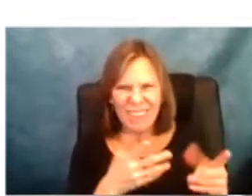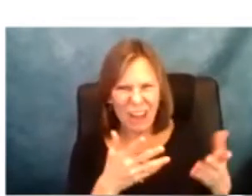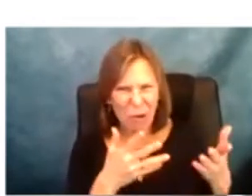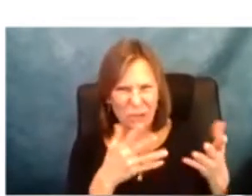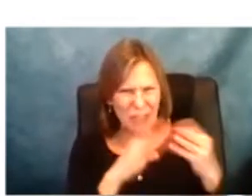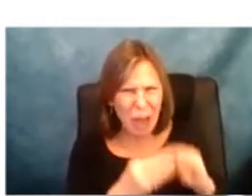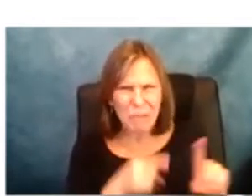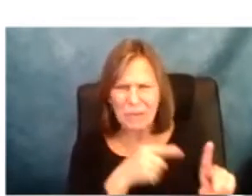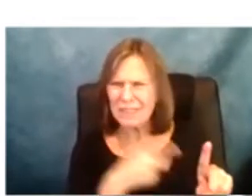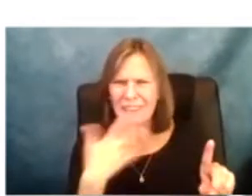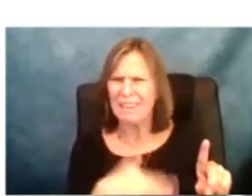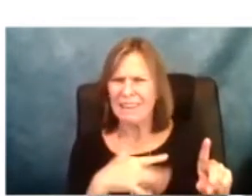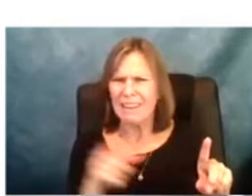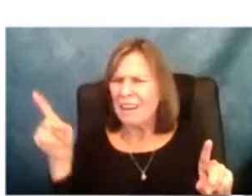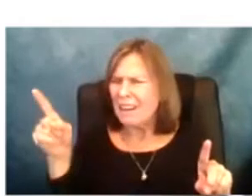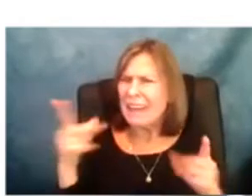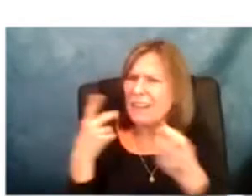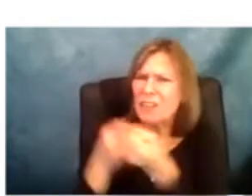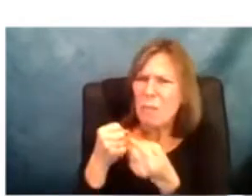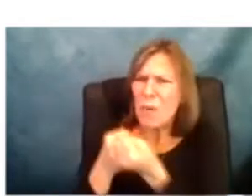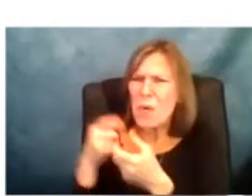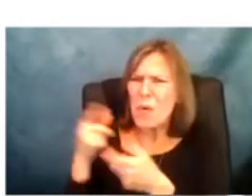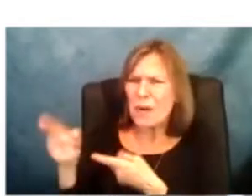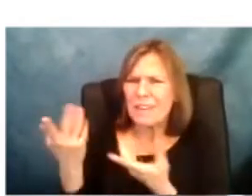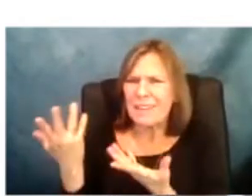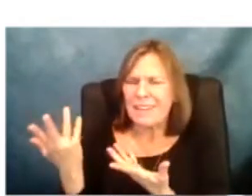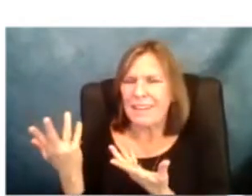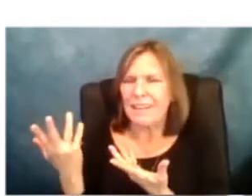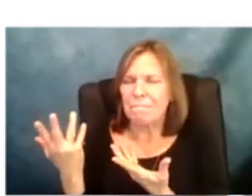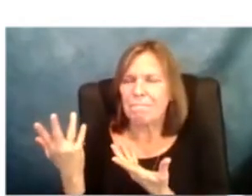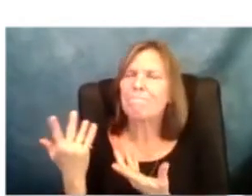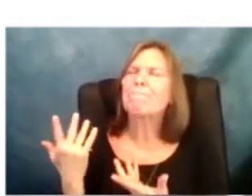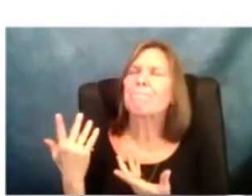systems and policies and practices that really support or